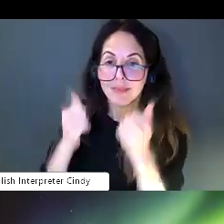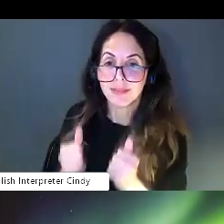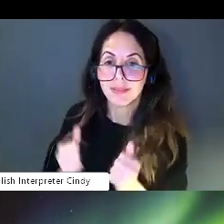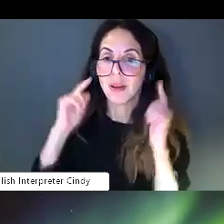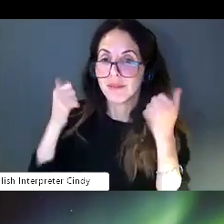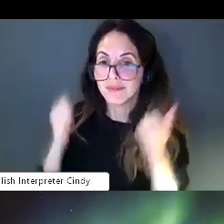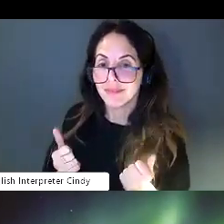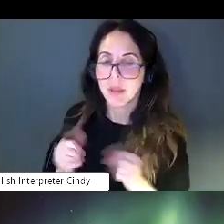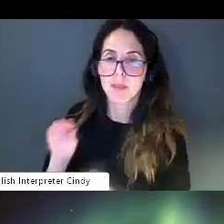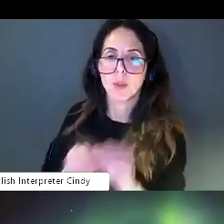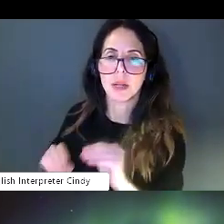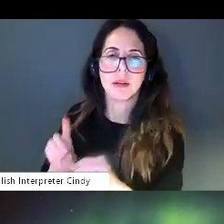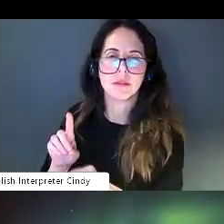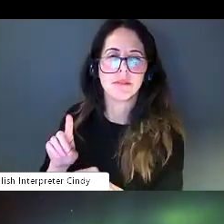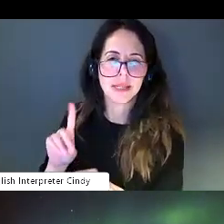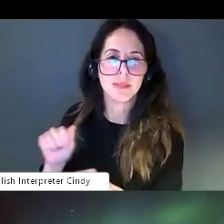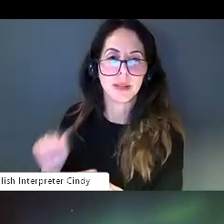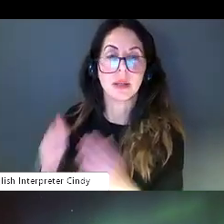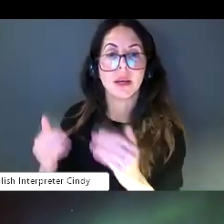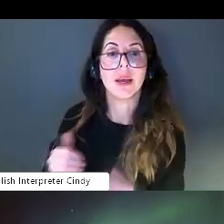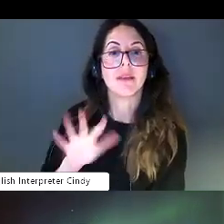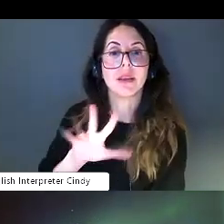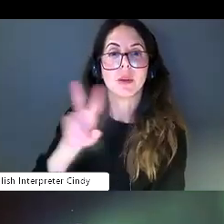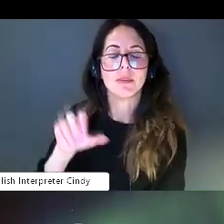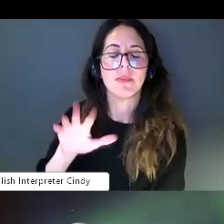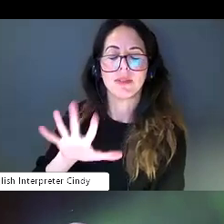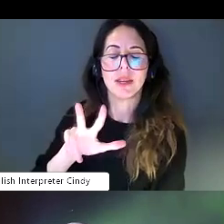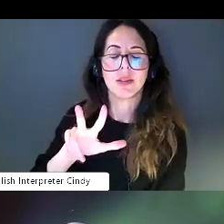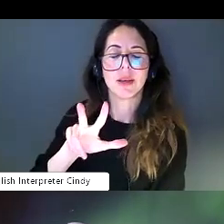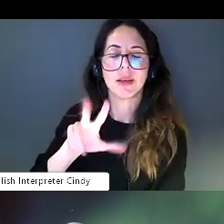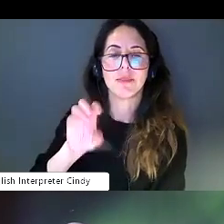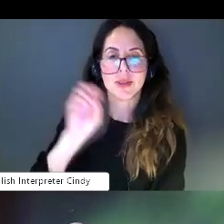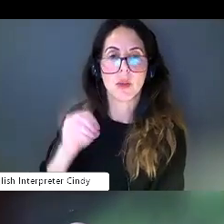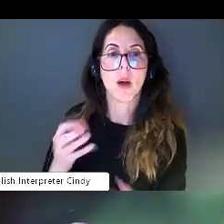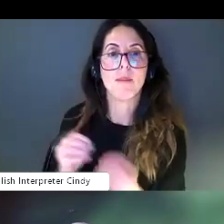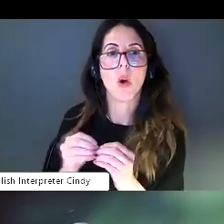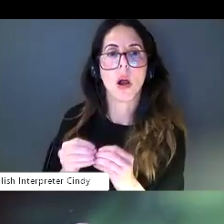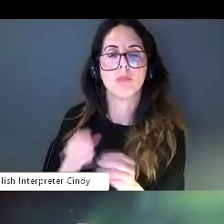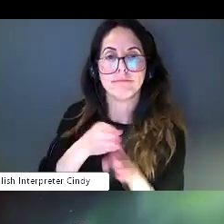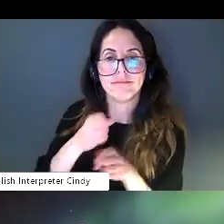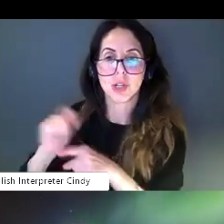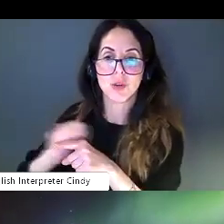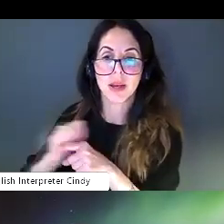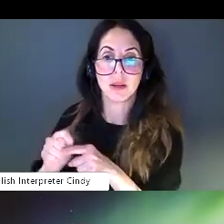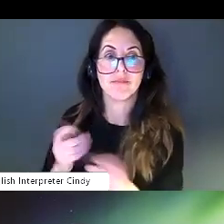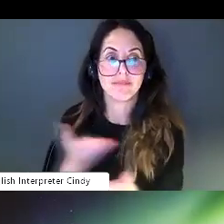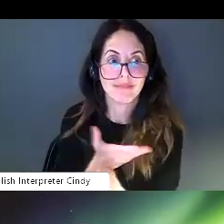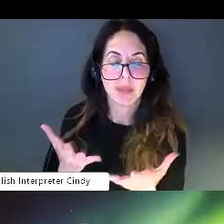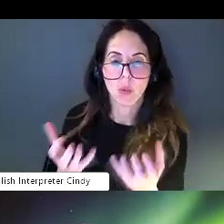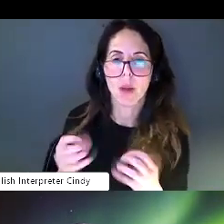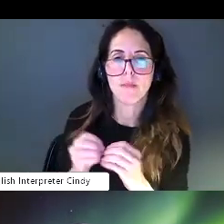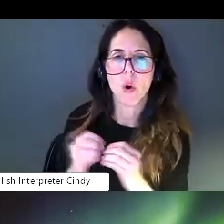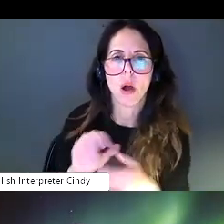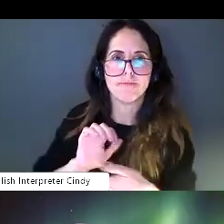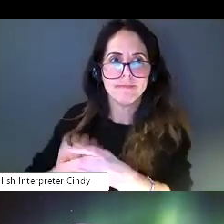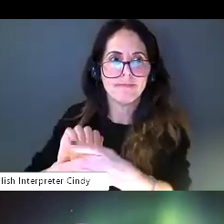challenges. 53% indicated they wanted more multidisciplinary training, so being able to effectively